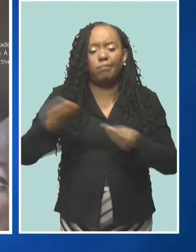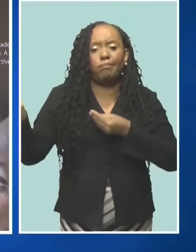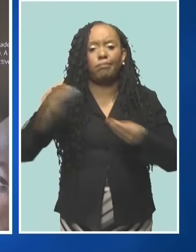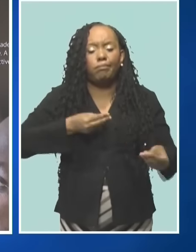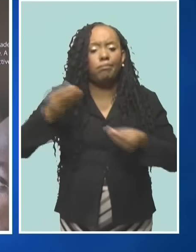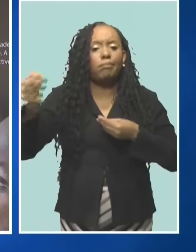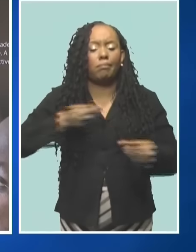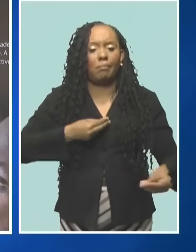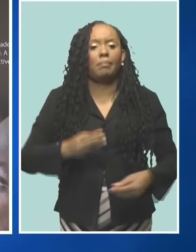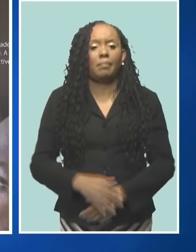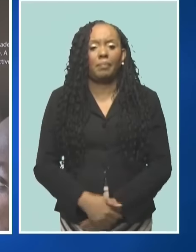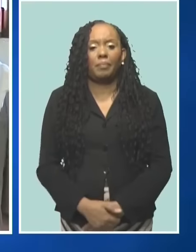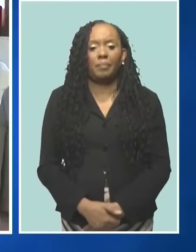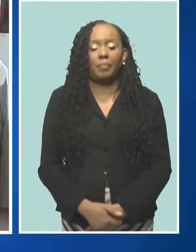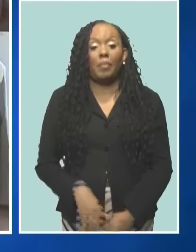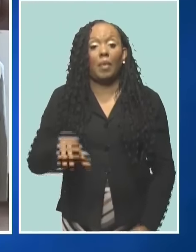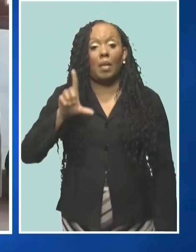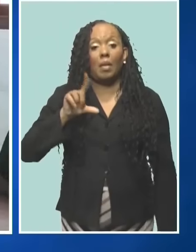of people.